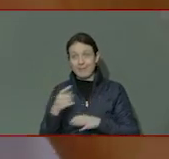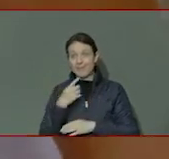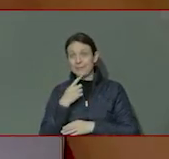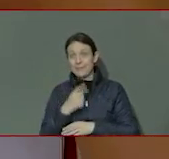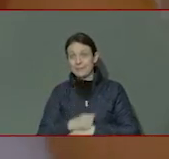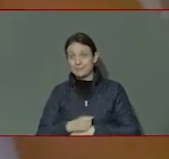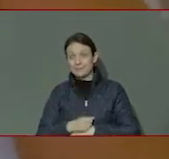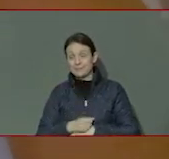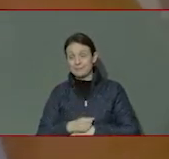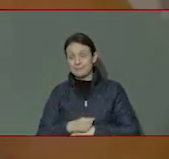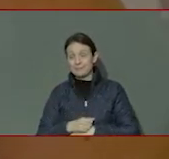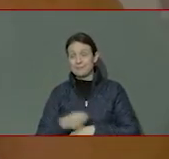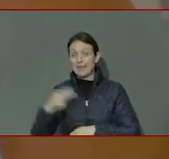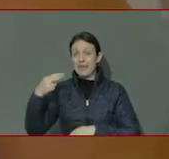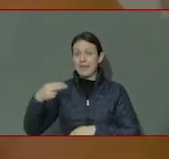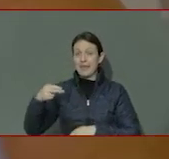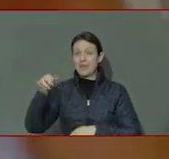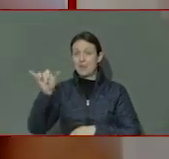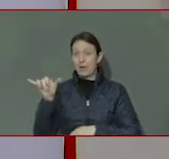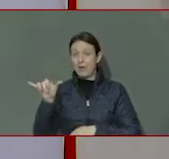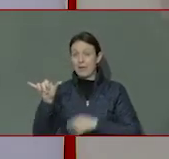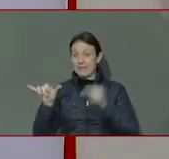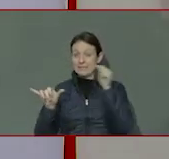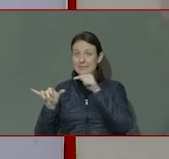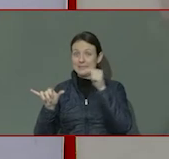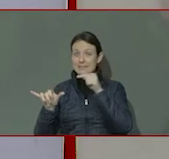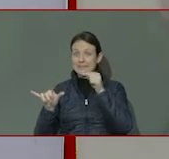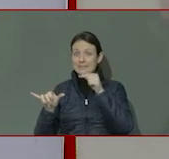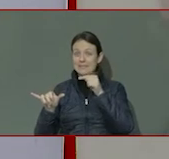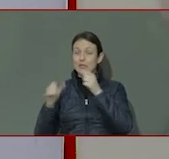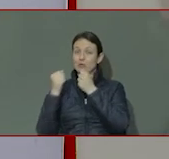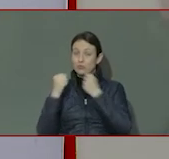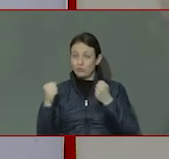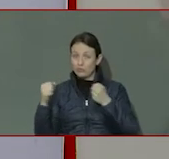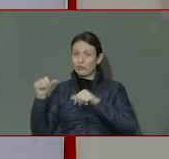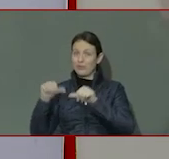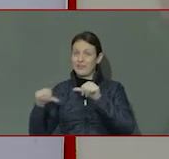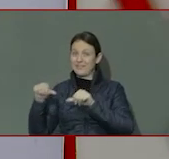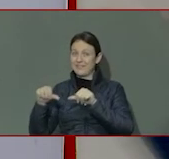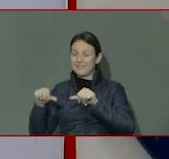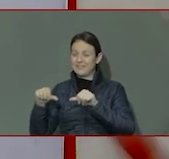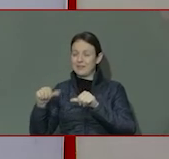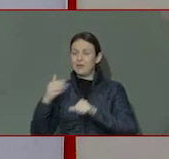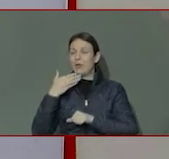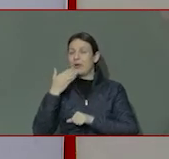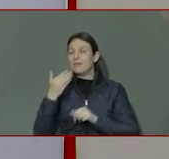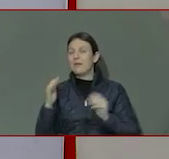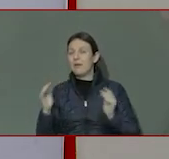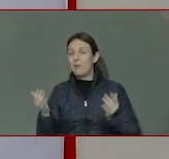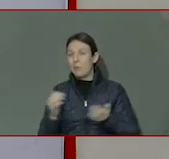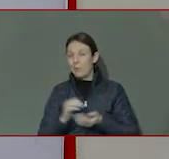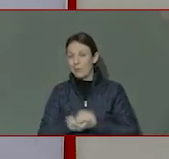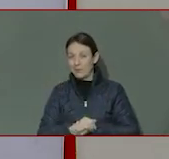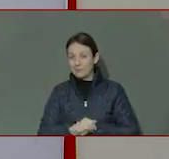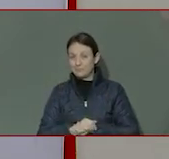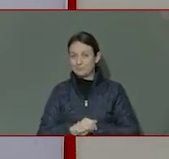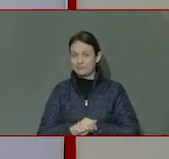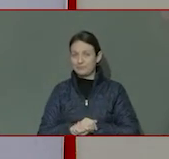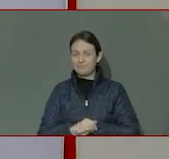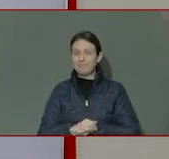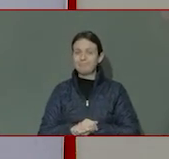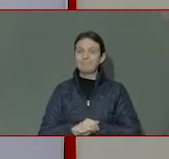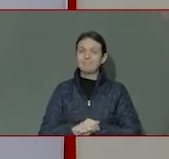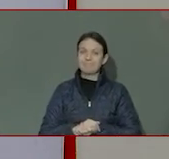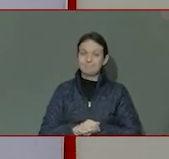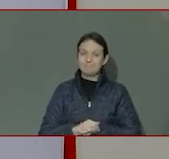it is HY. Now the answer you need to give here is that for the